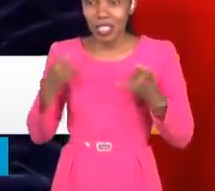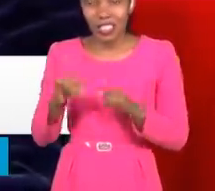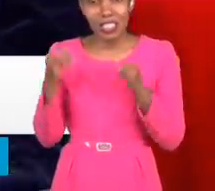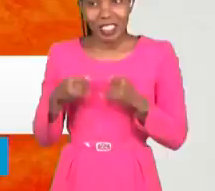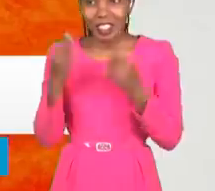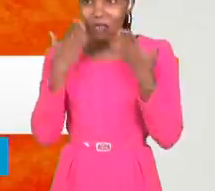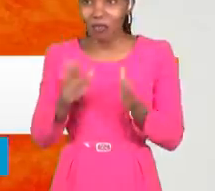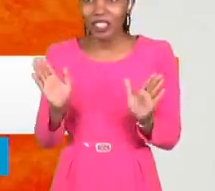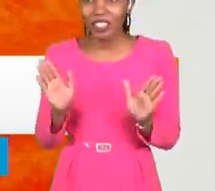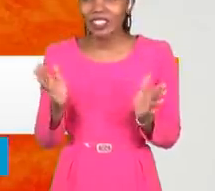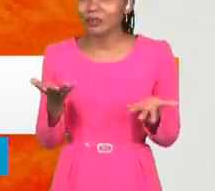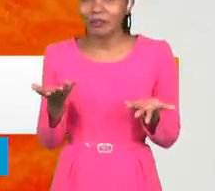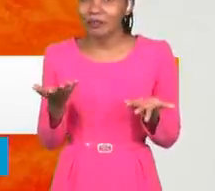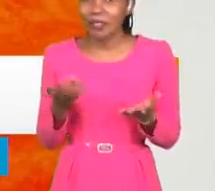we